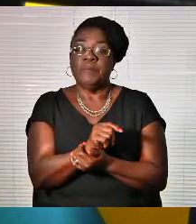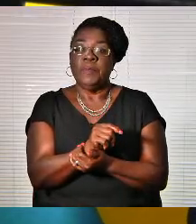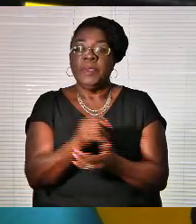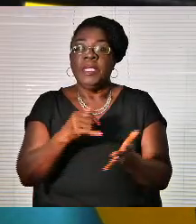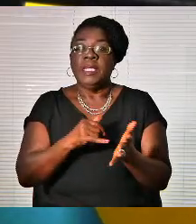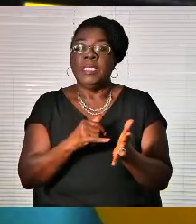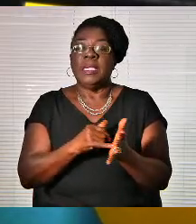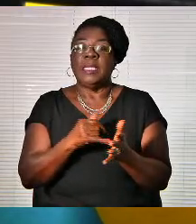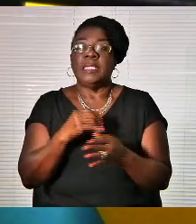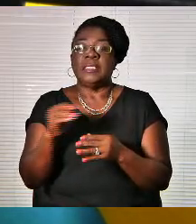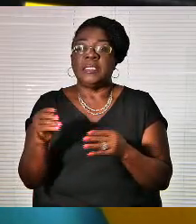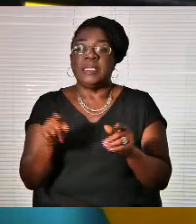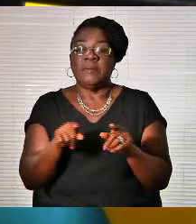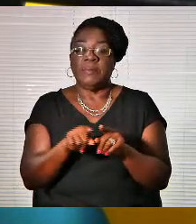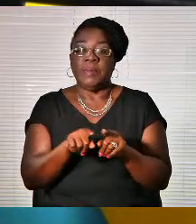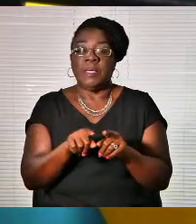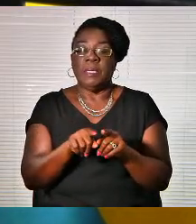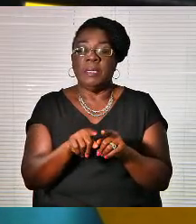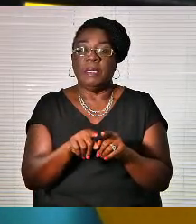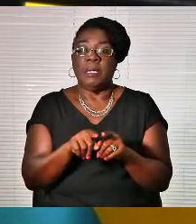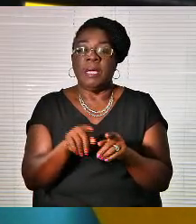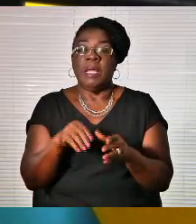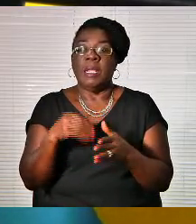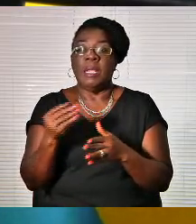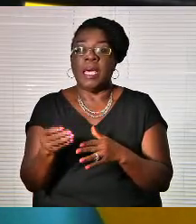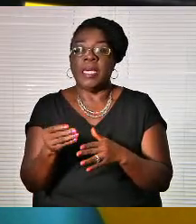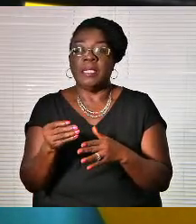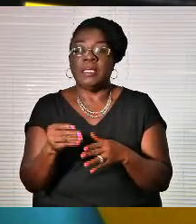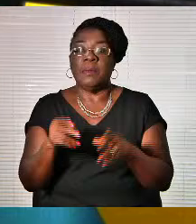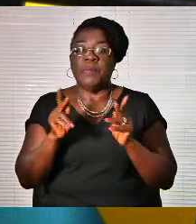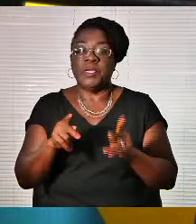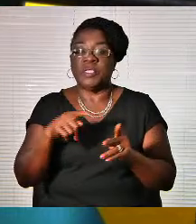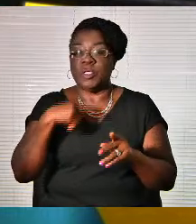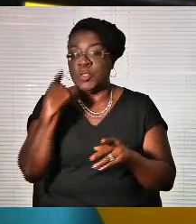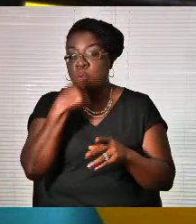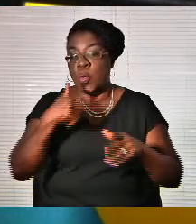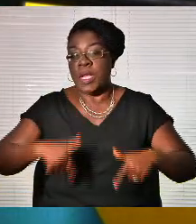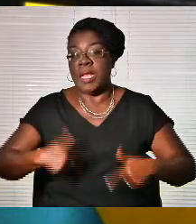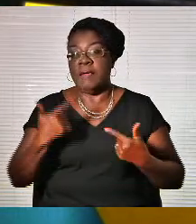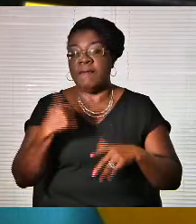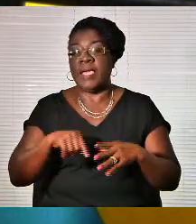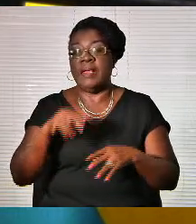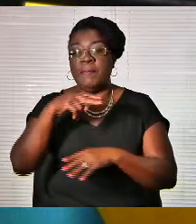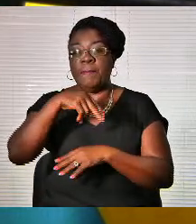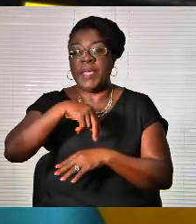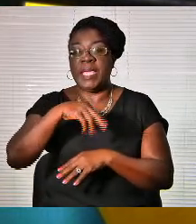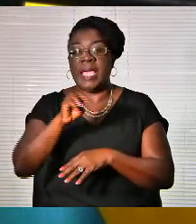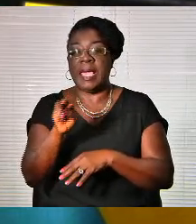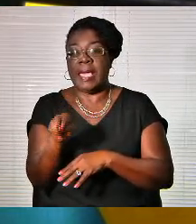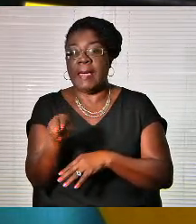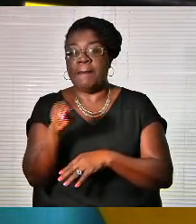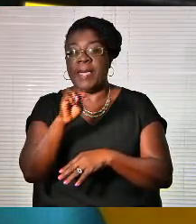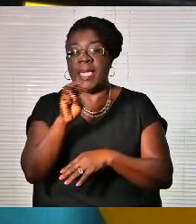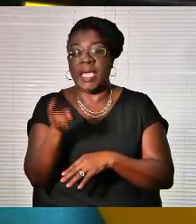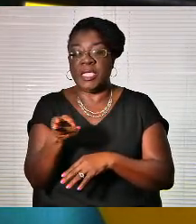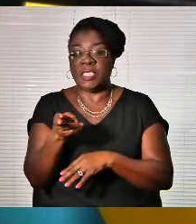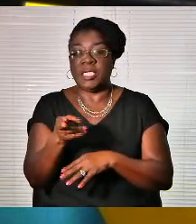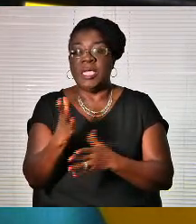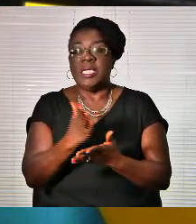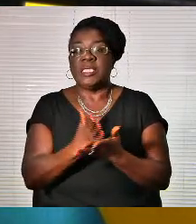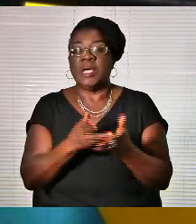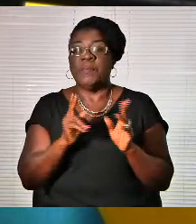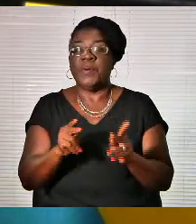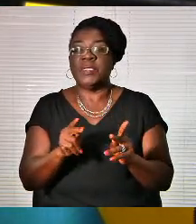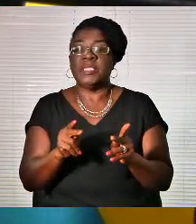In a similar fashion, like the boarders at PMH, some persons are using the morgue at PMH as